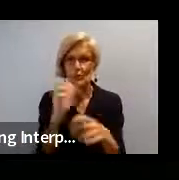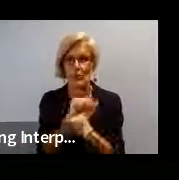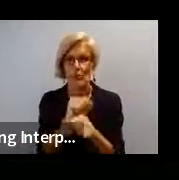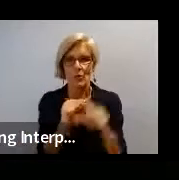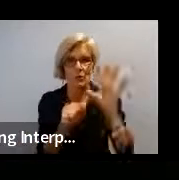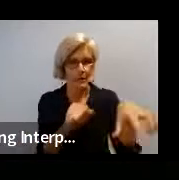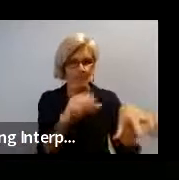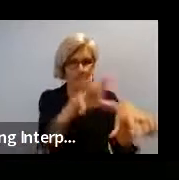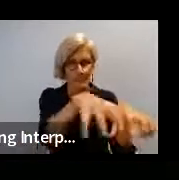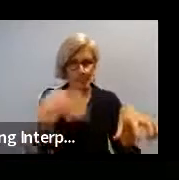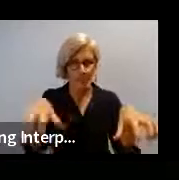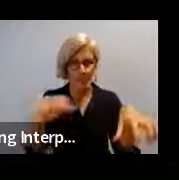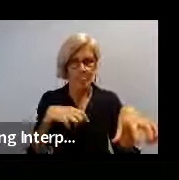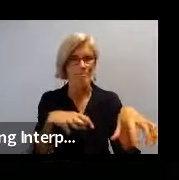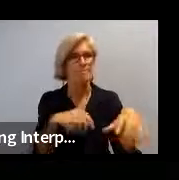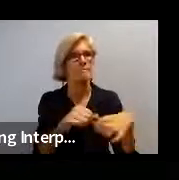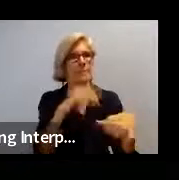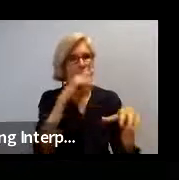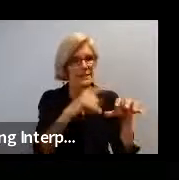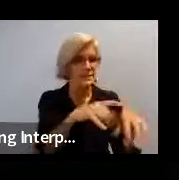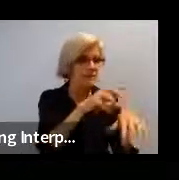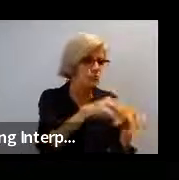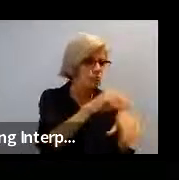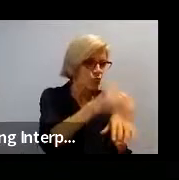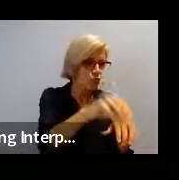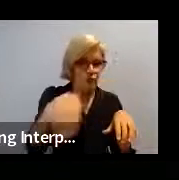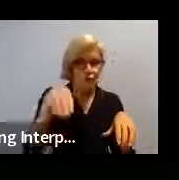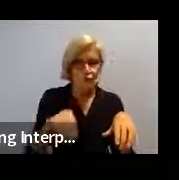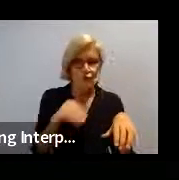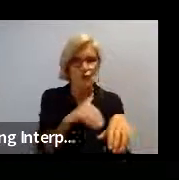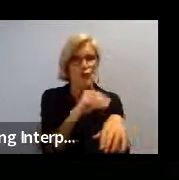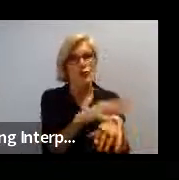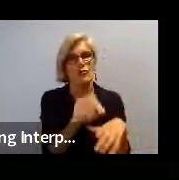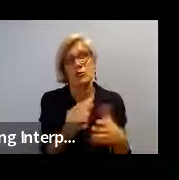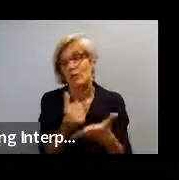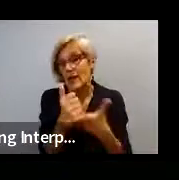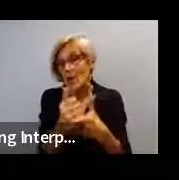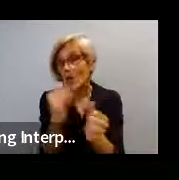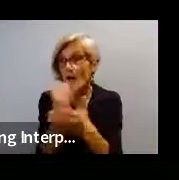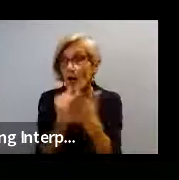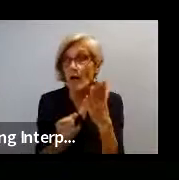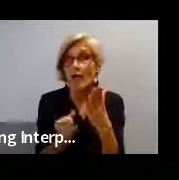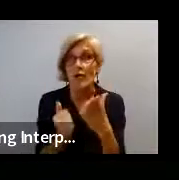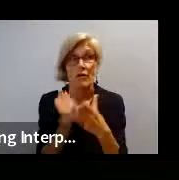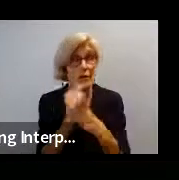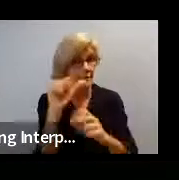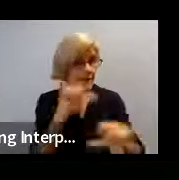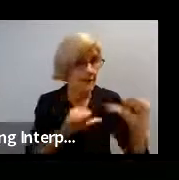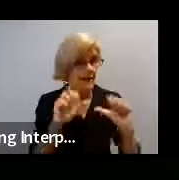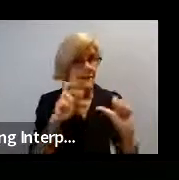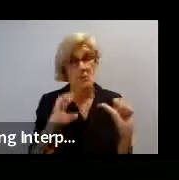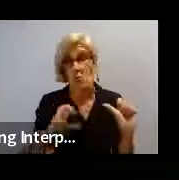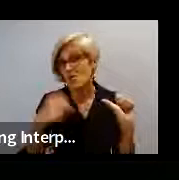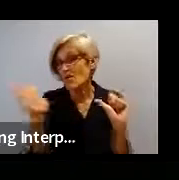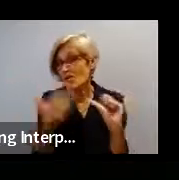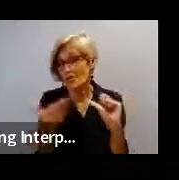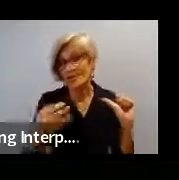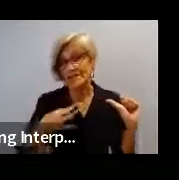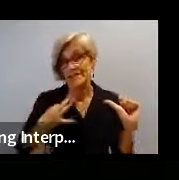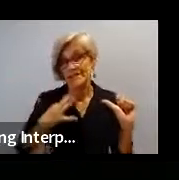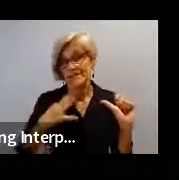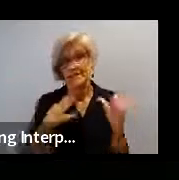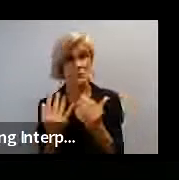groups, helping with art or science, or volunteering with different events. Please stay tuned for more